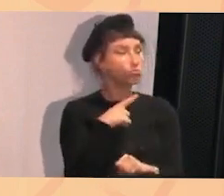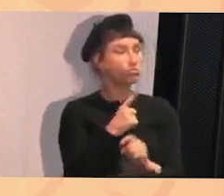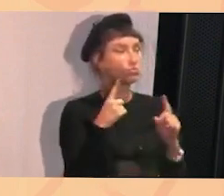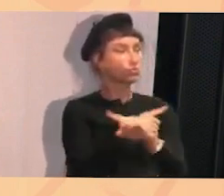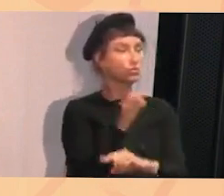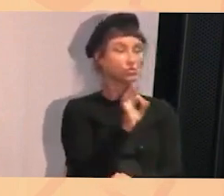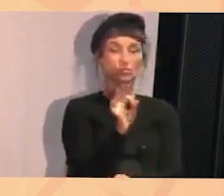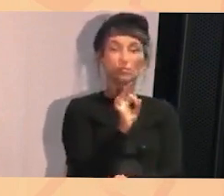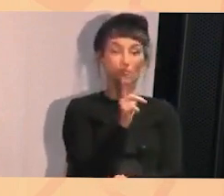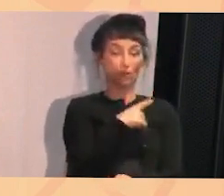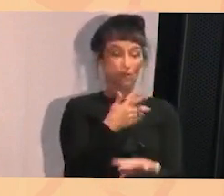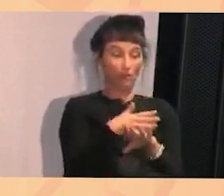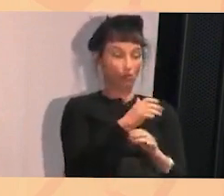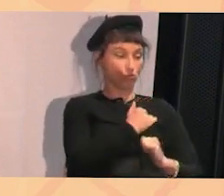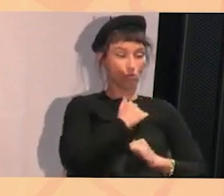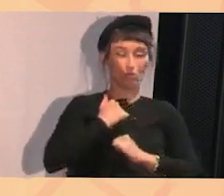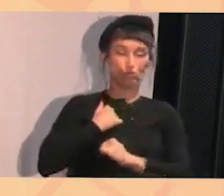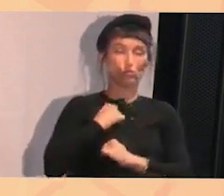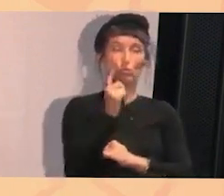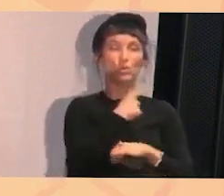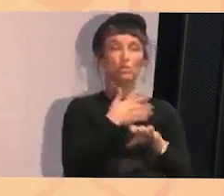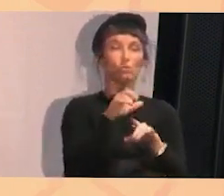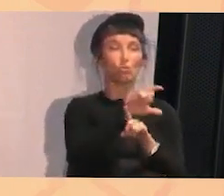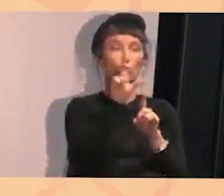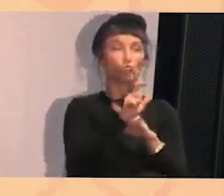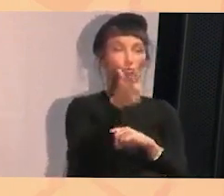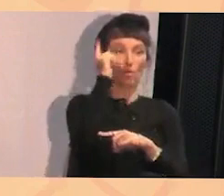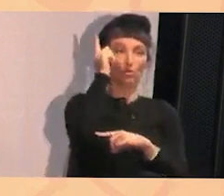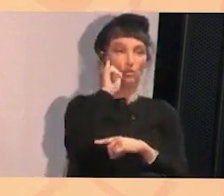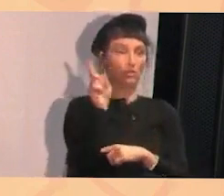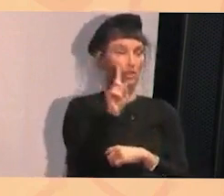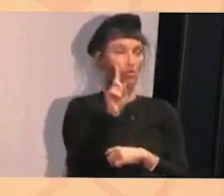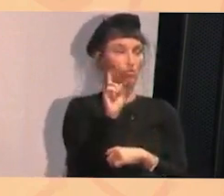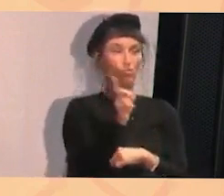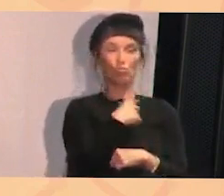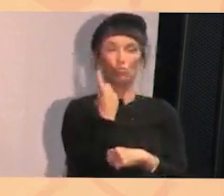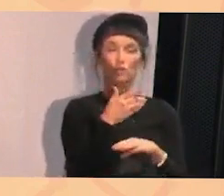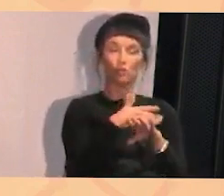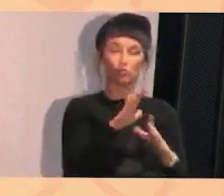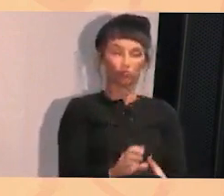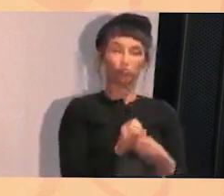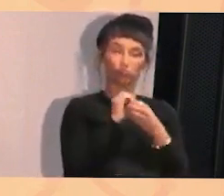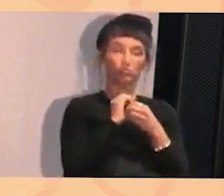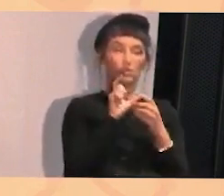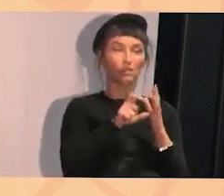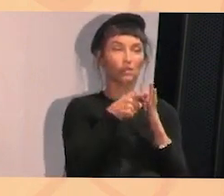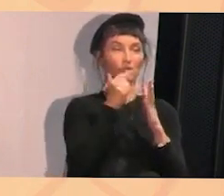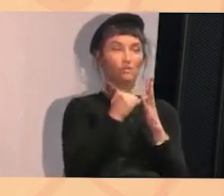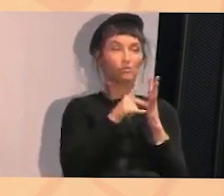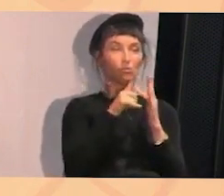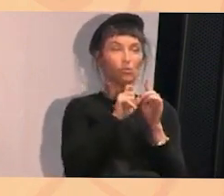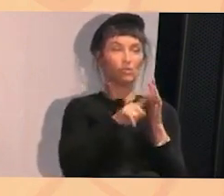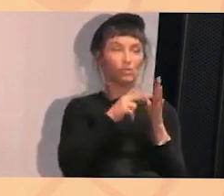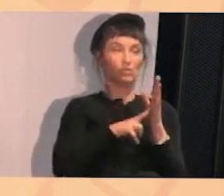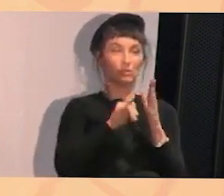the new soldiers now, we're the new cultural bosses now, we're the new custodians now. It's up to us to do that. You've got a